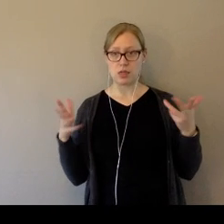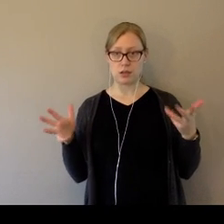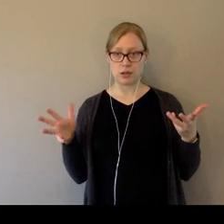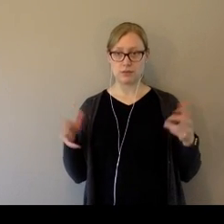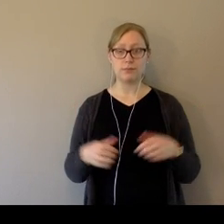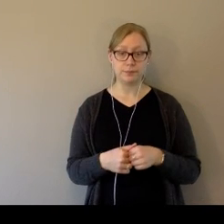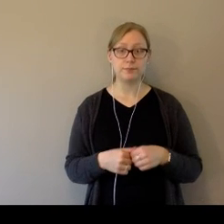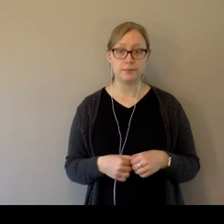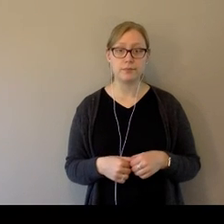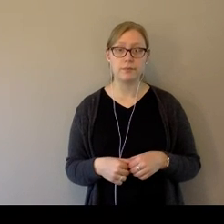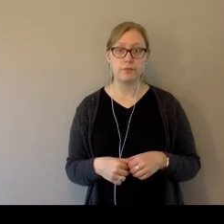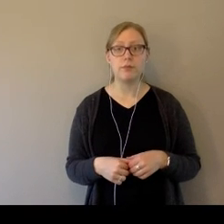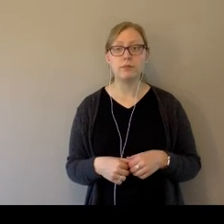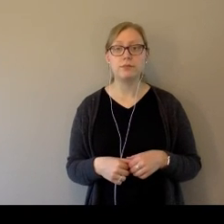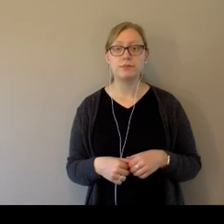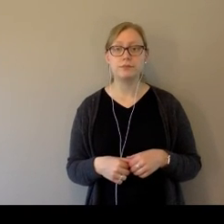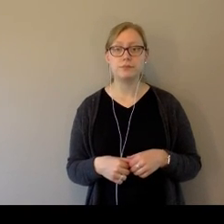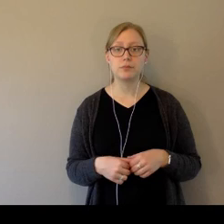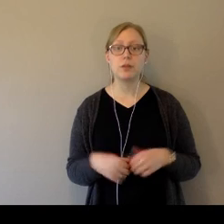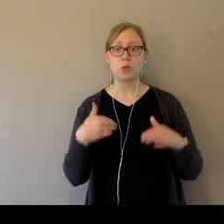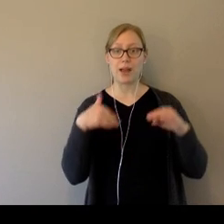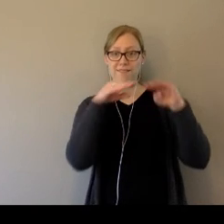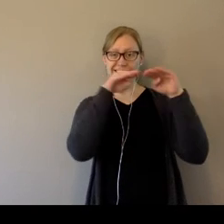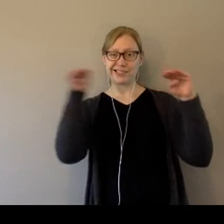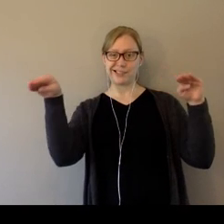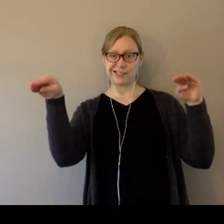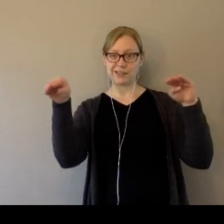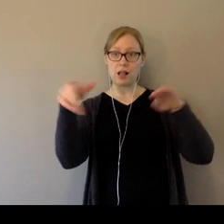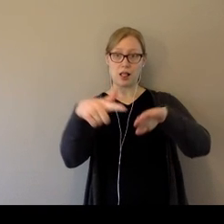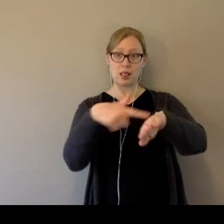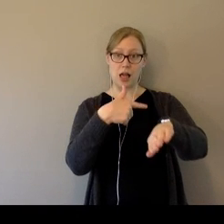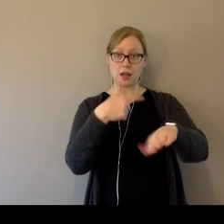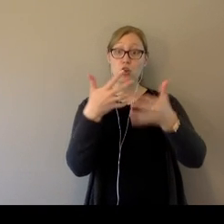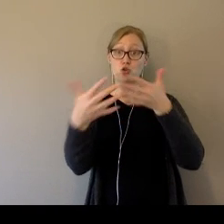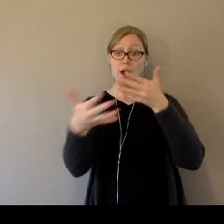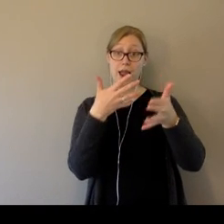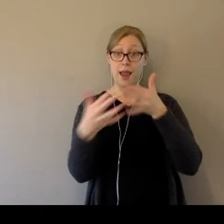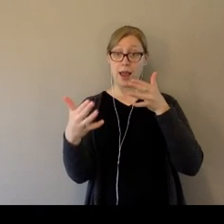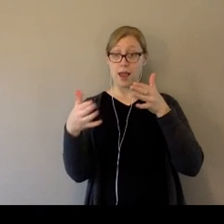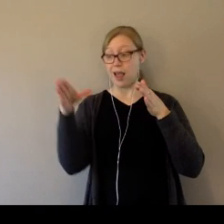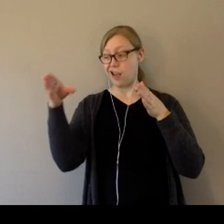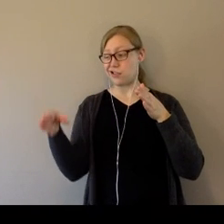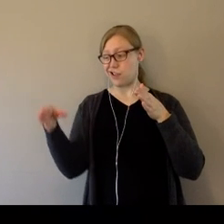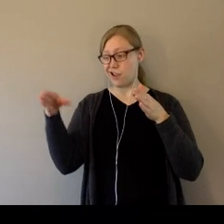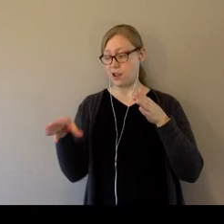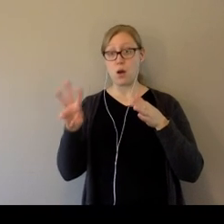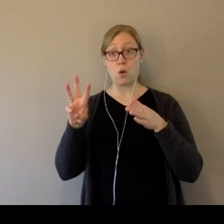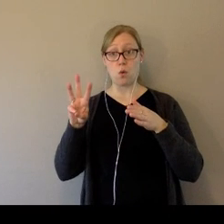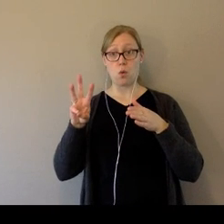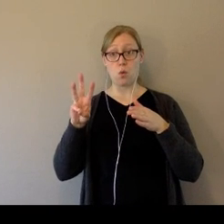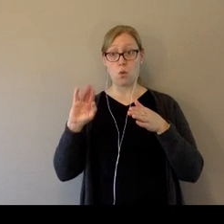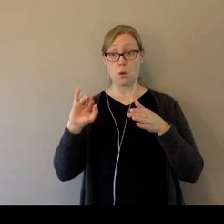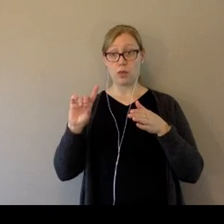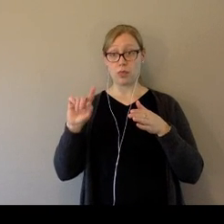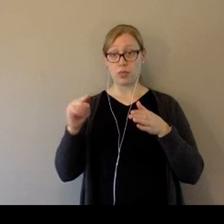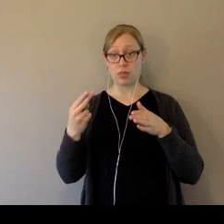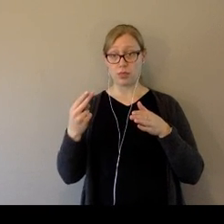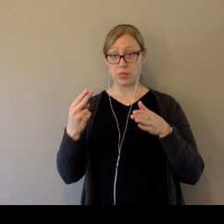the figure, and then we have the width to match up. And so we're going to say